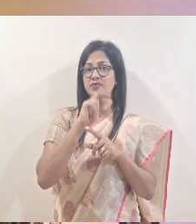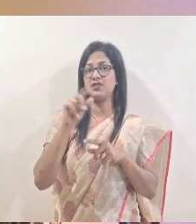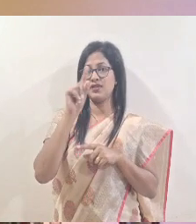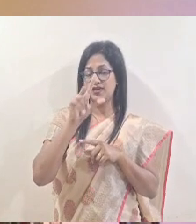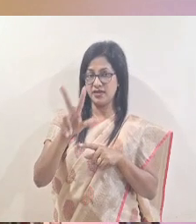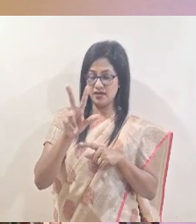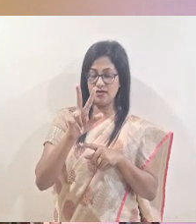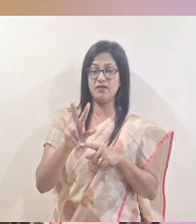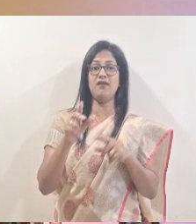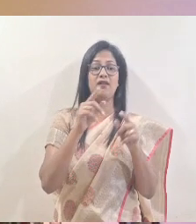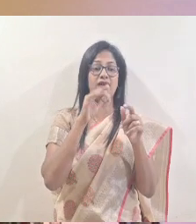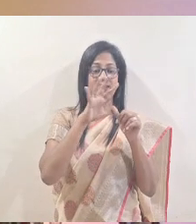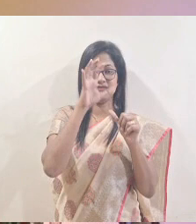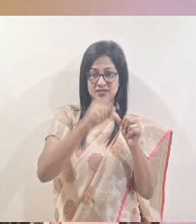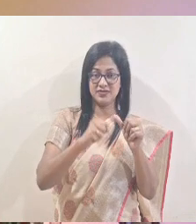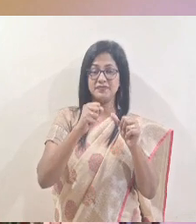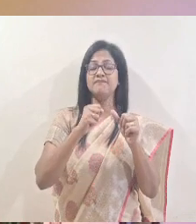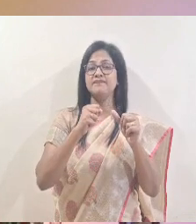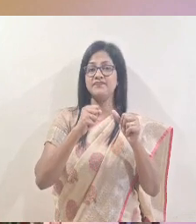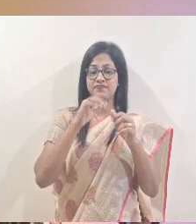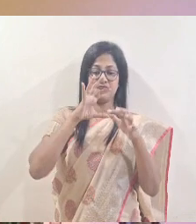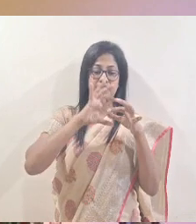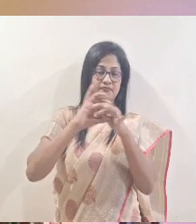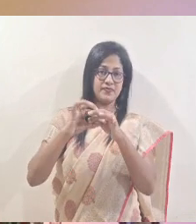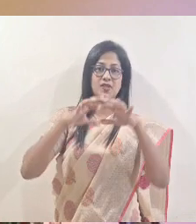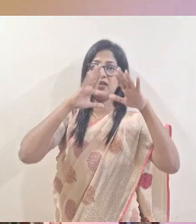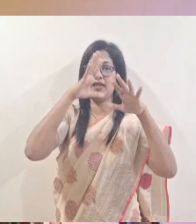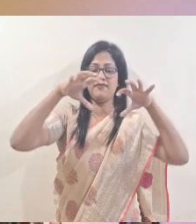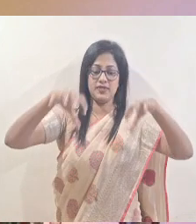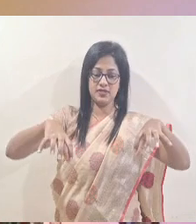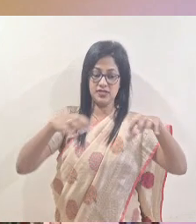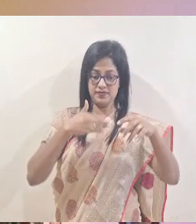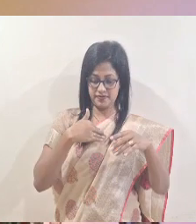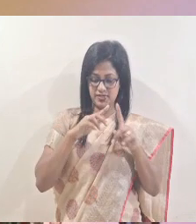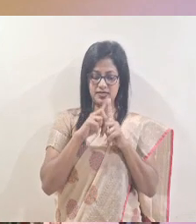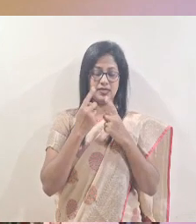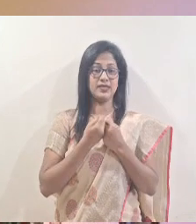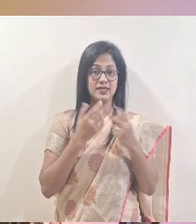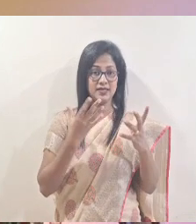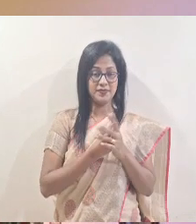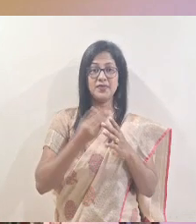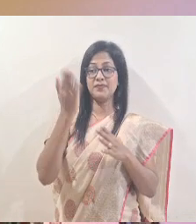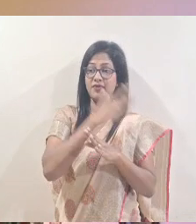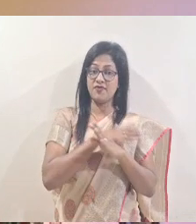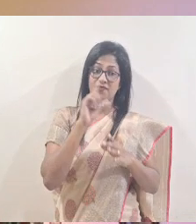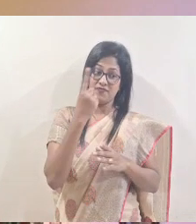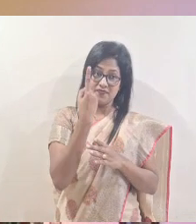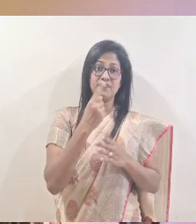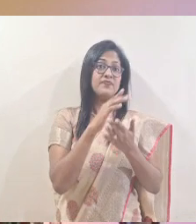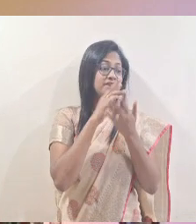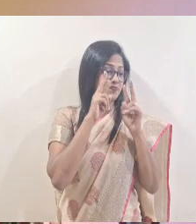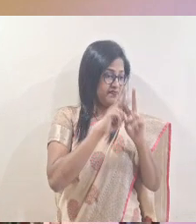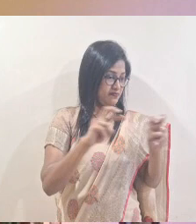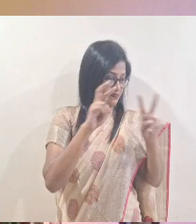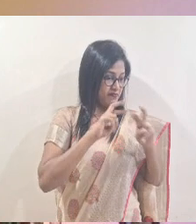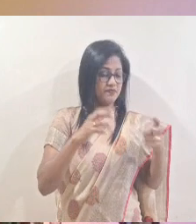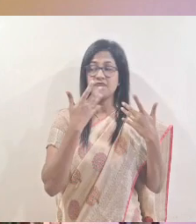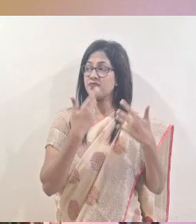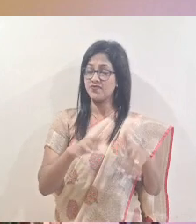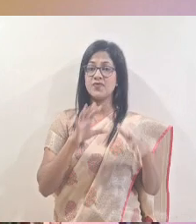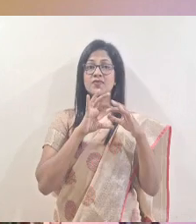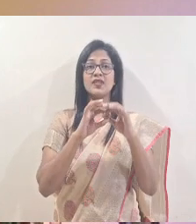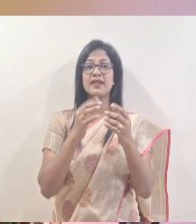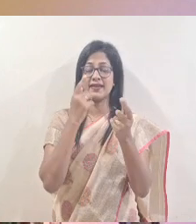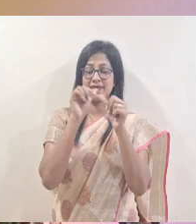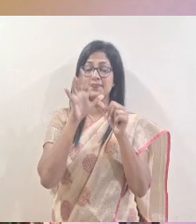17/2018 for assessing the accessibility in connection between the terminals. Then me and my team conducted primary study, which